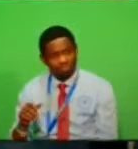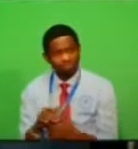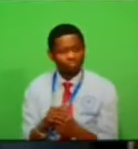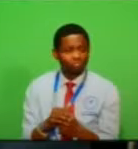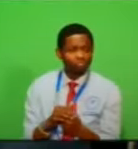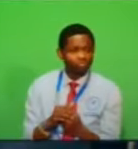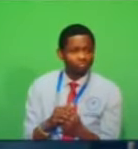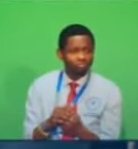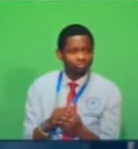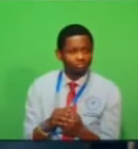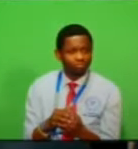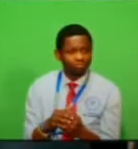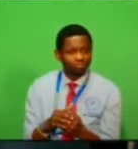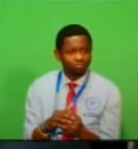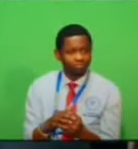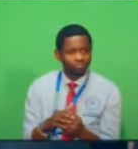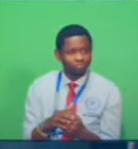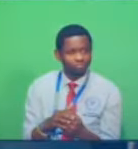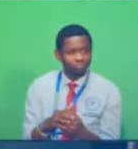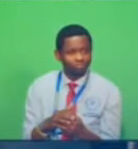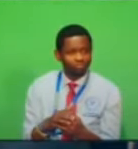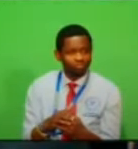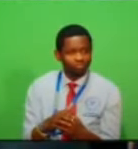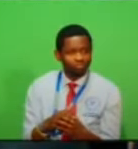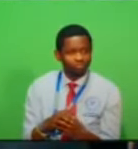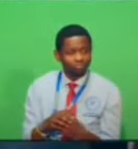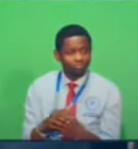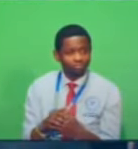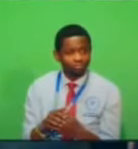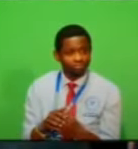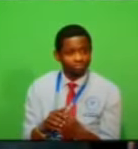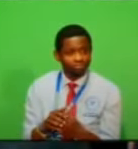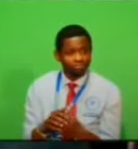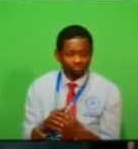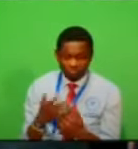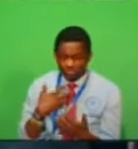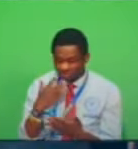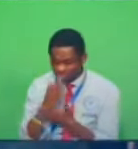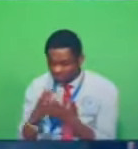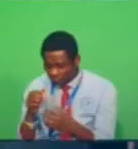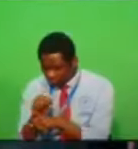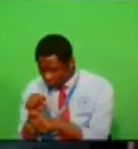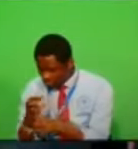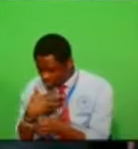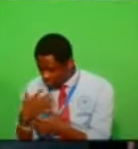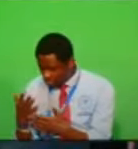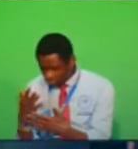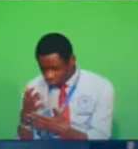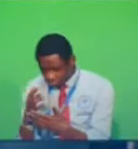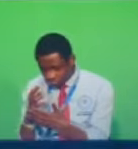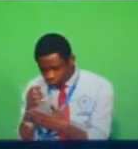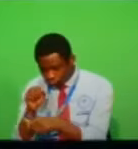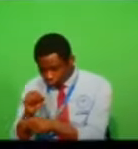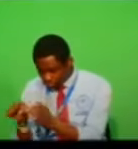those who co-edited, you will see my daughter, Nana, in it, because I wanted her to be part of the journey. I have